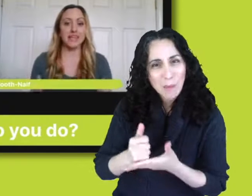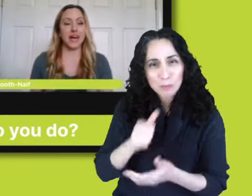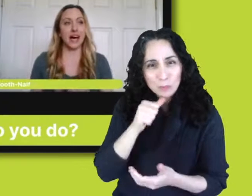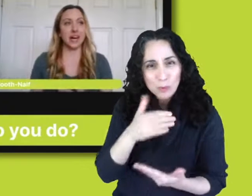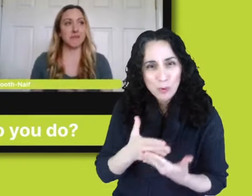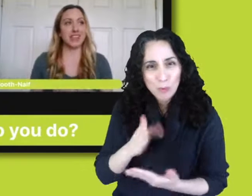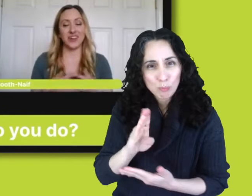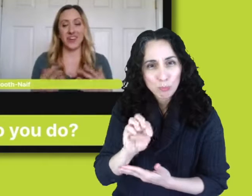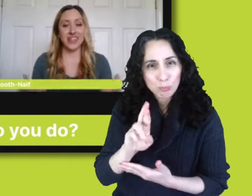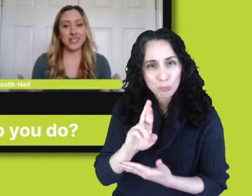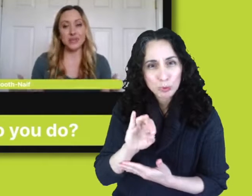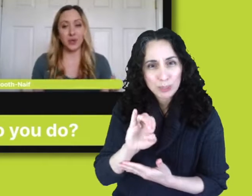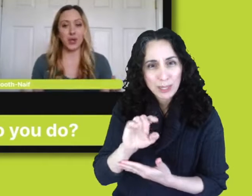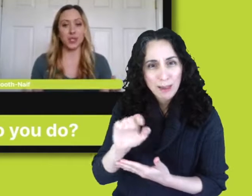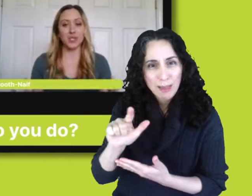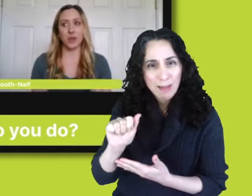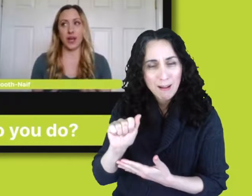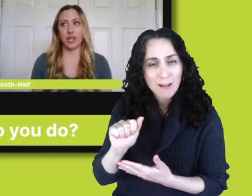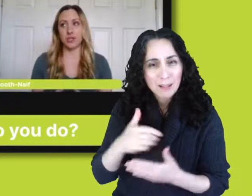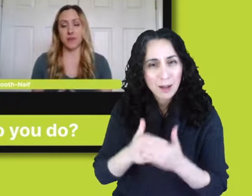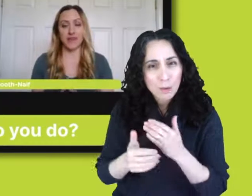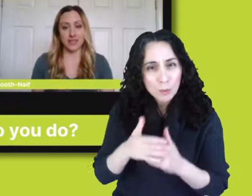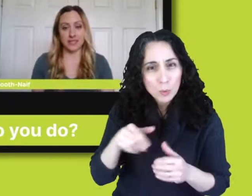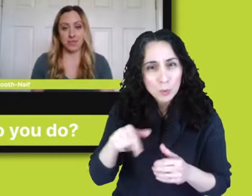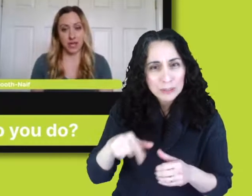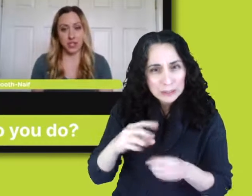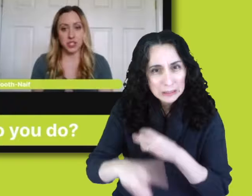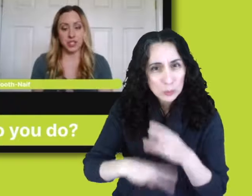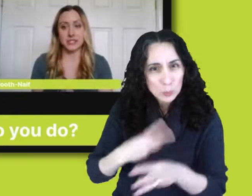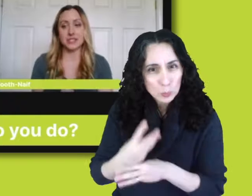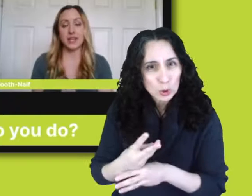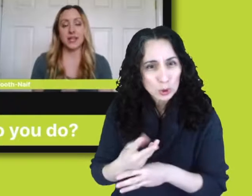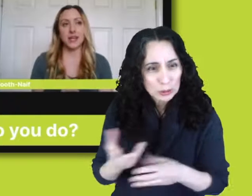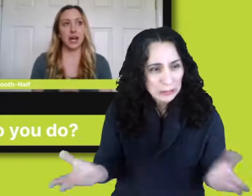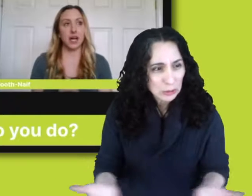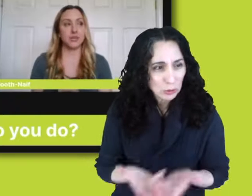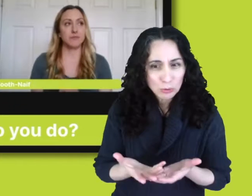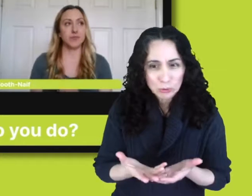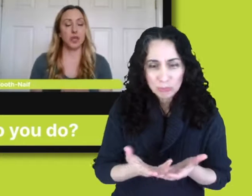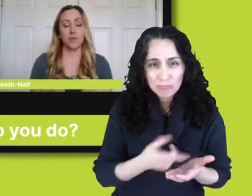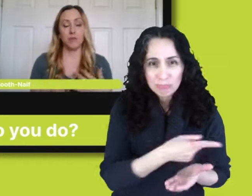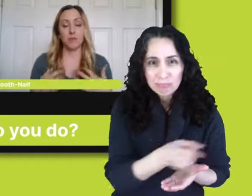be, in this world where she might face some challenges,